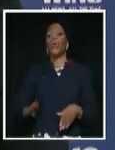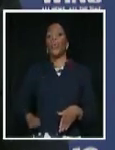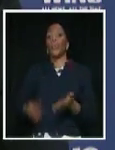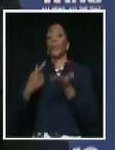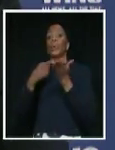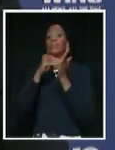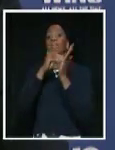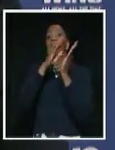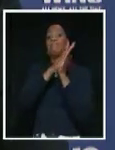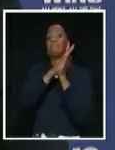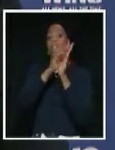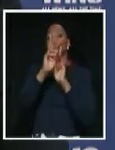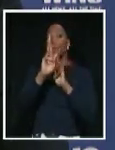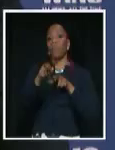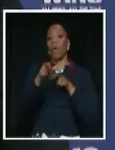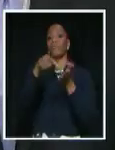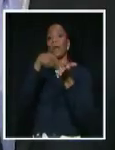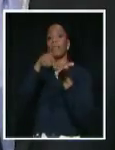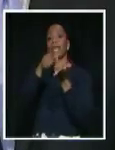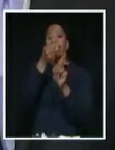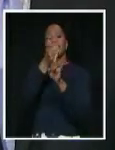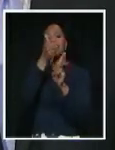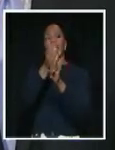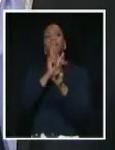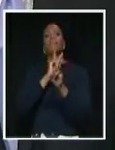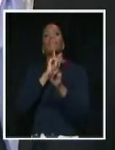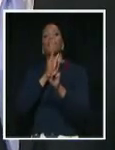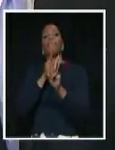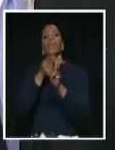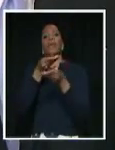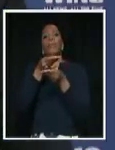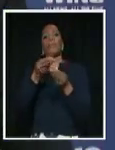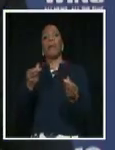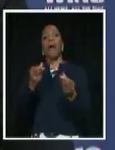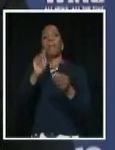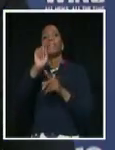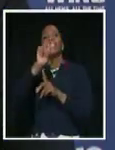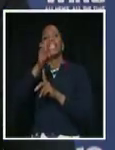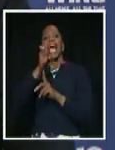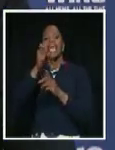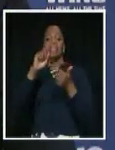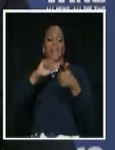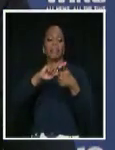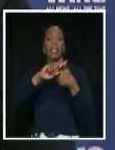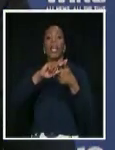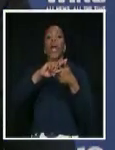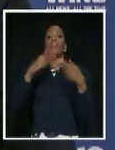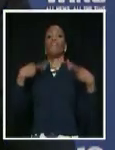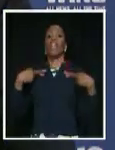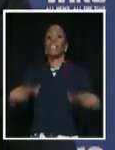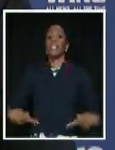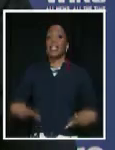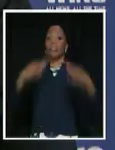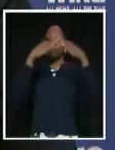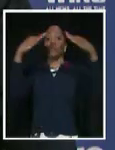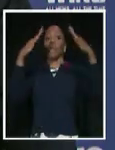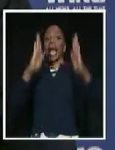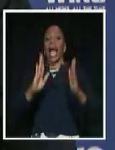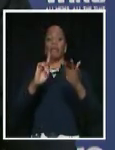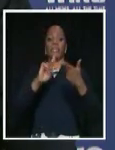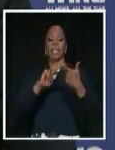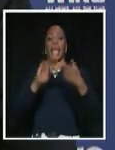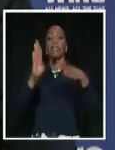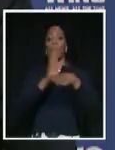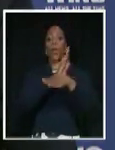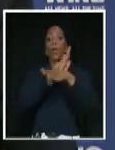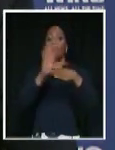report that will pay for itself with the real property taxes that both the residential housing, the mixed-use residential housing, and the commercial buildings